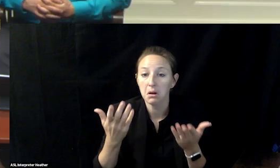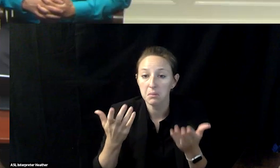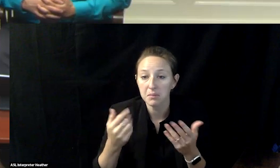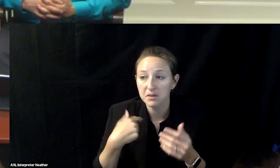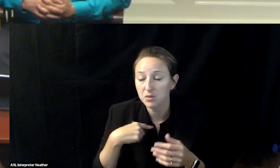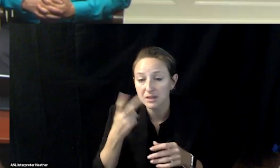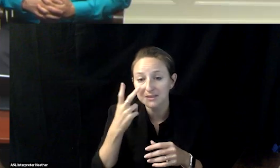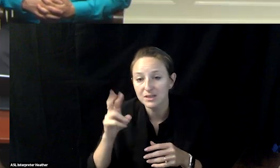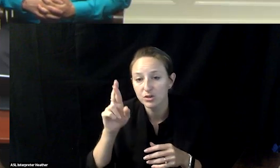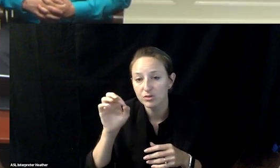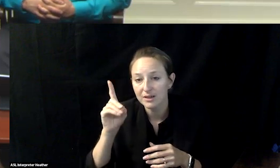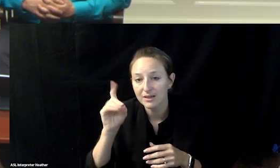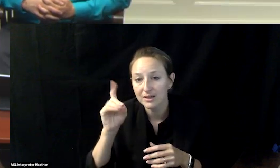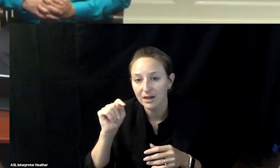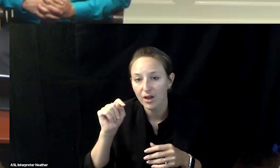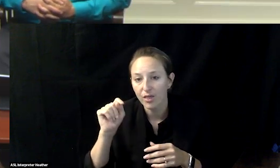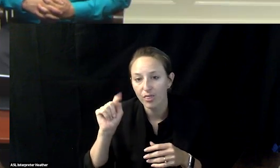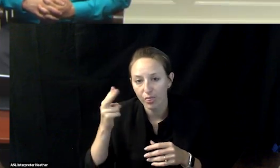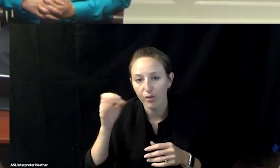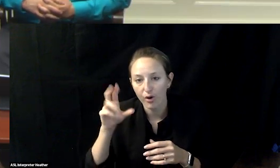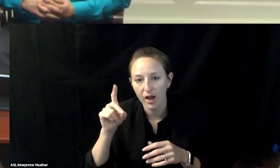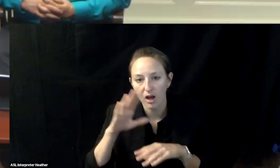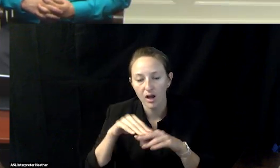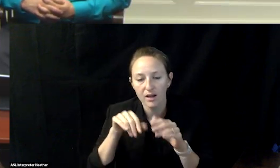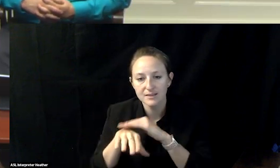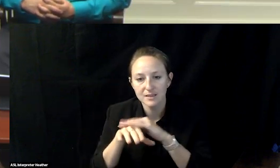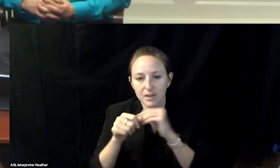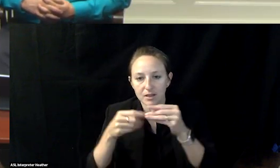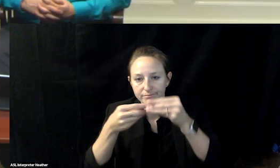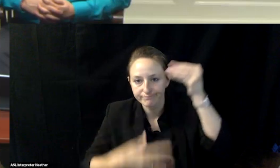on accessibility, but just finding someone who you think,